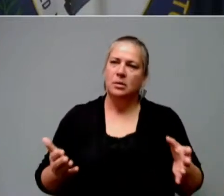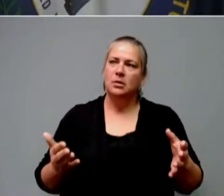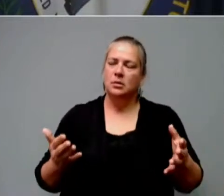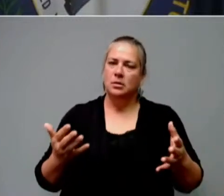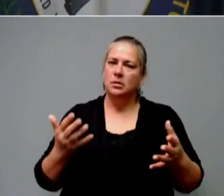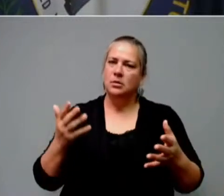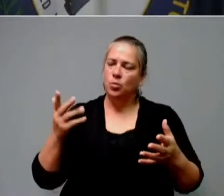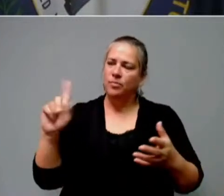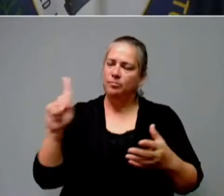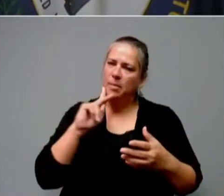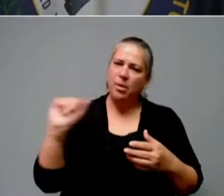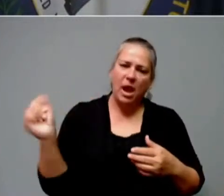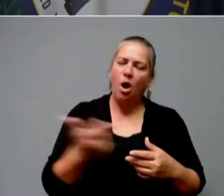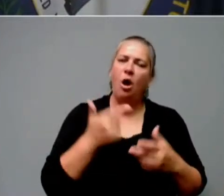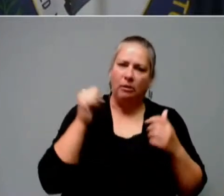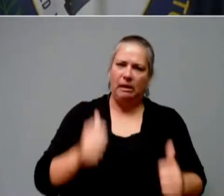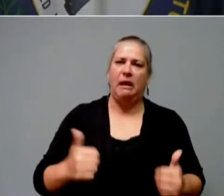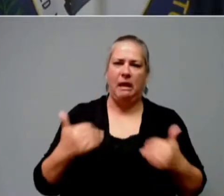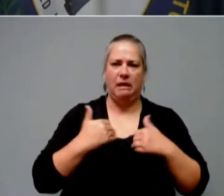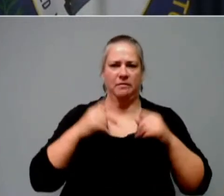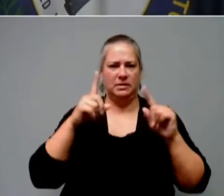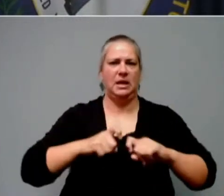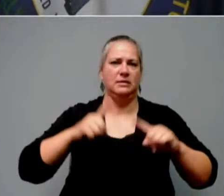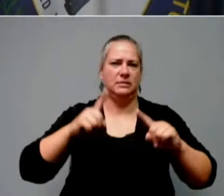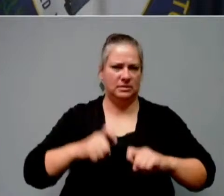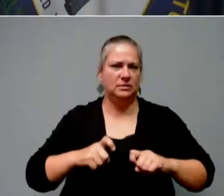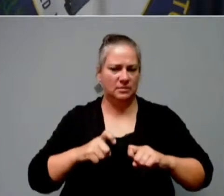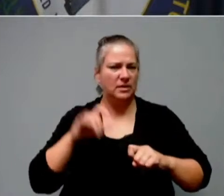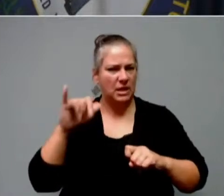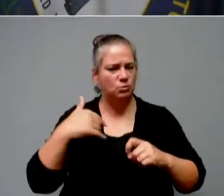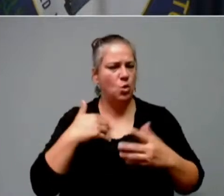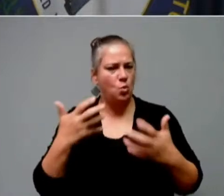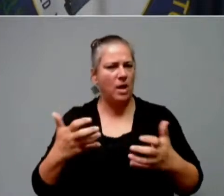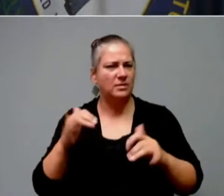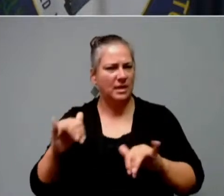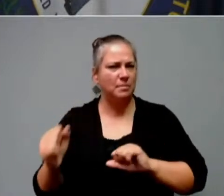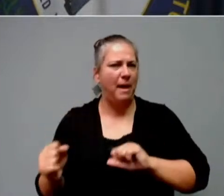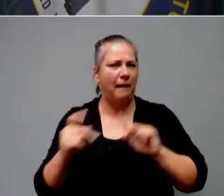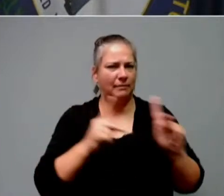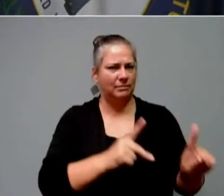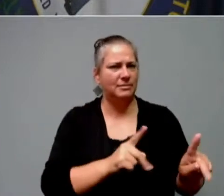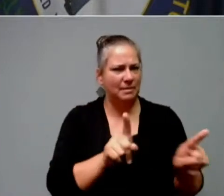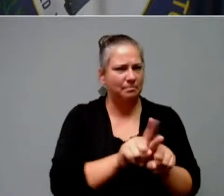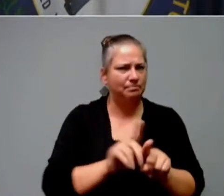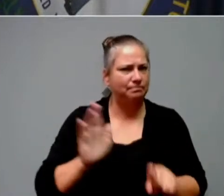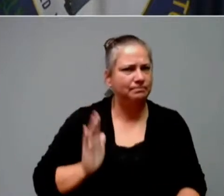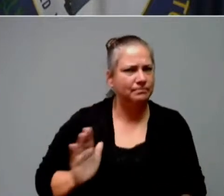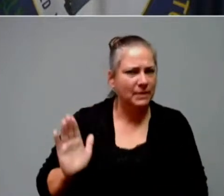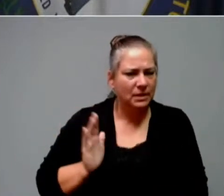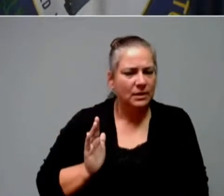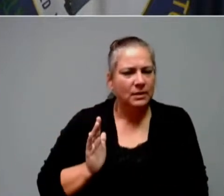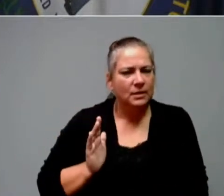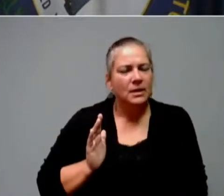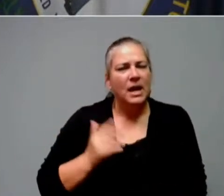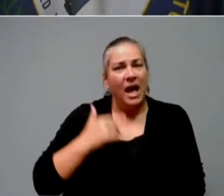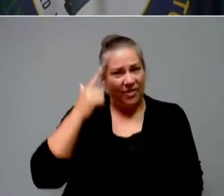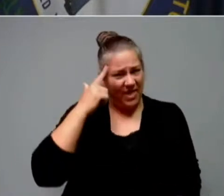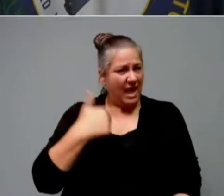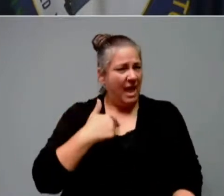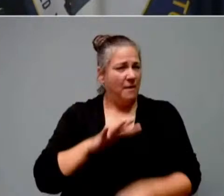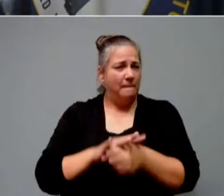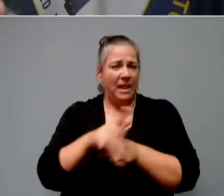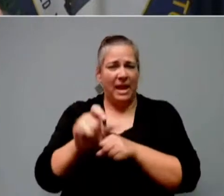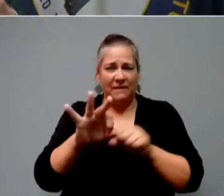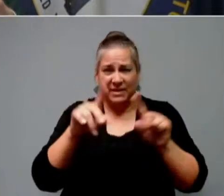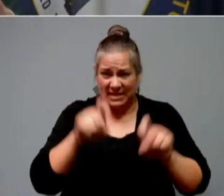where anybody who wants the test can get it. I think that there is ample testing capacity out there. Of